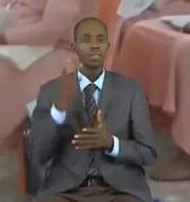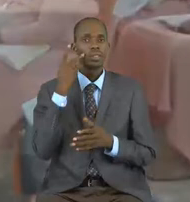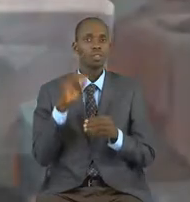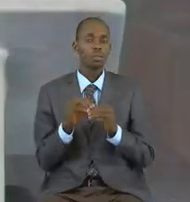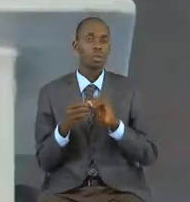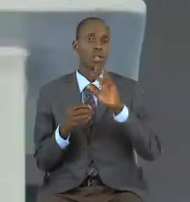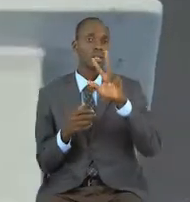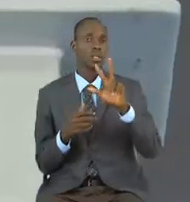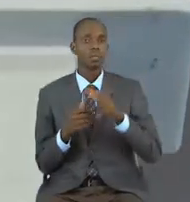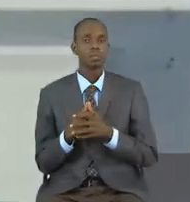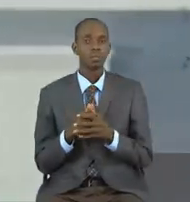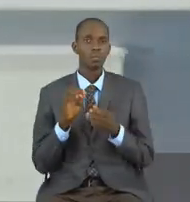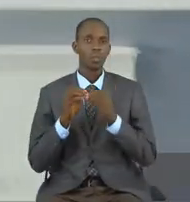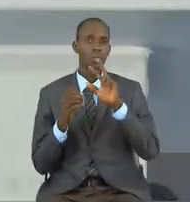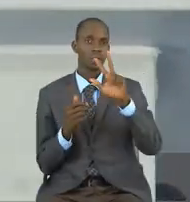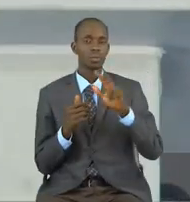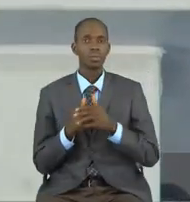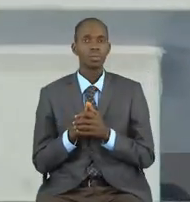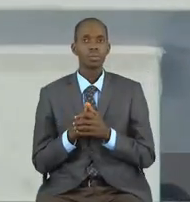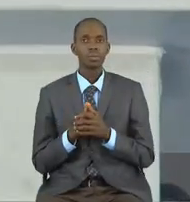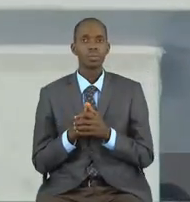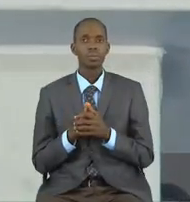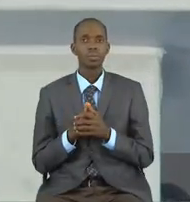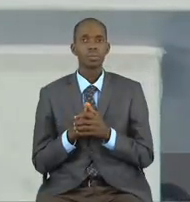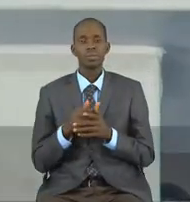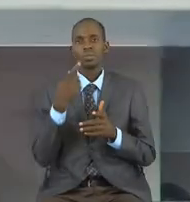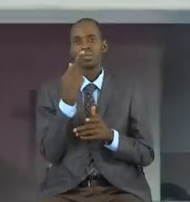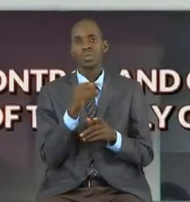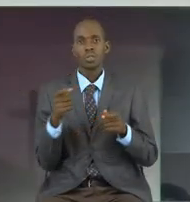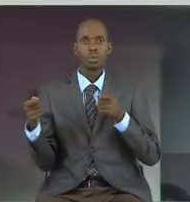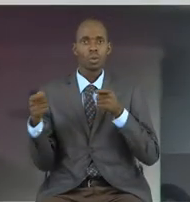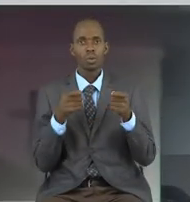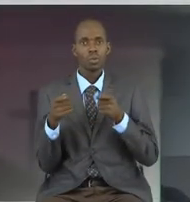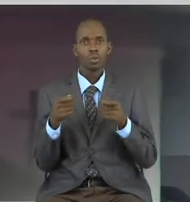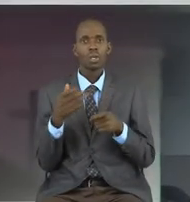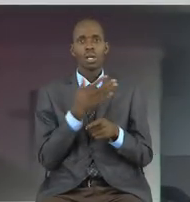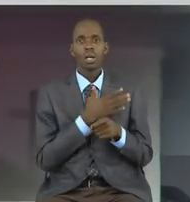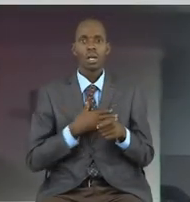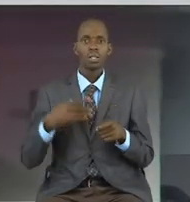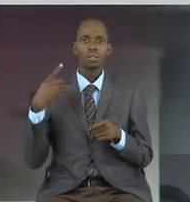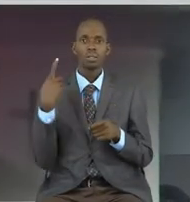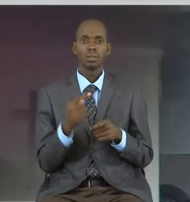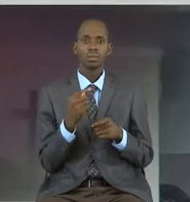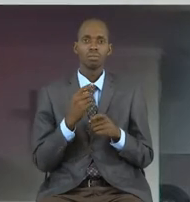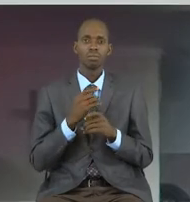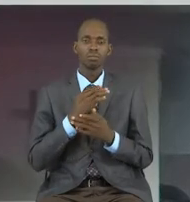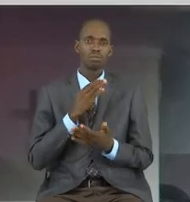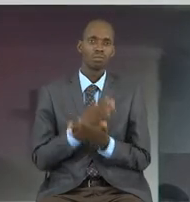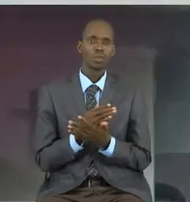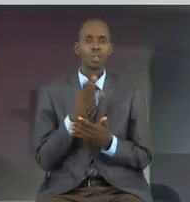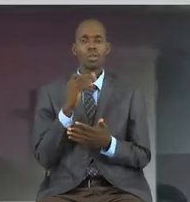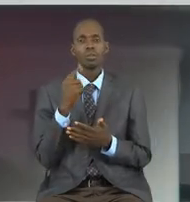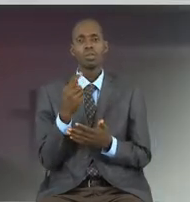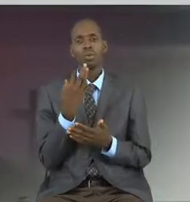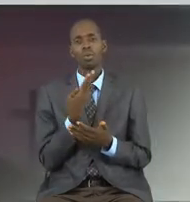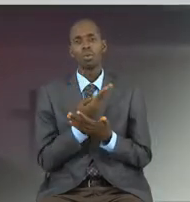here. Number three, we're looking at the control and the constraints of the Holy Ghost. Now,